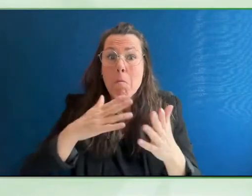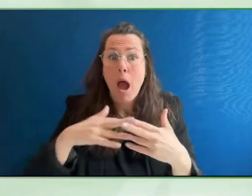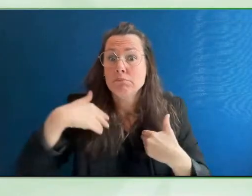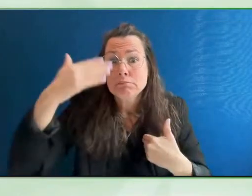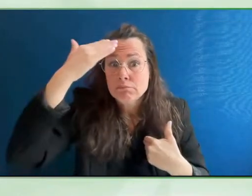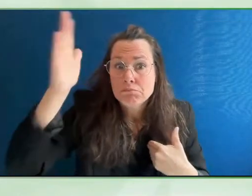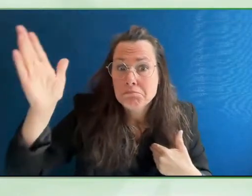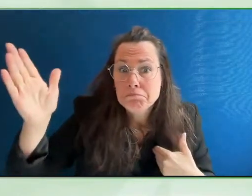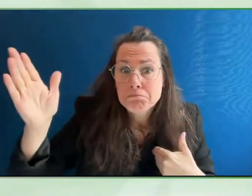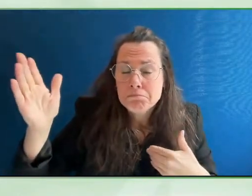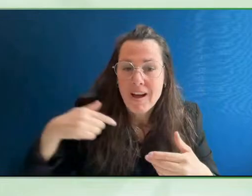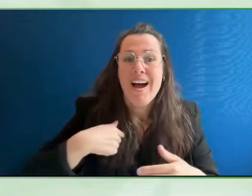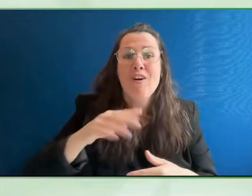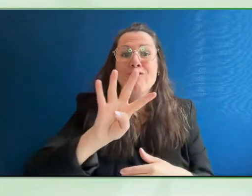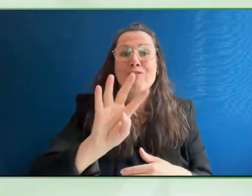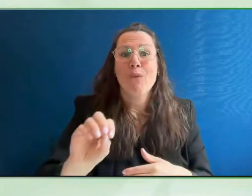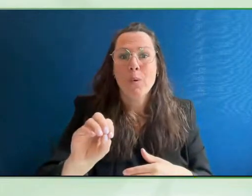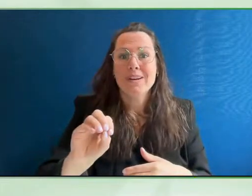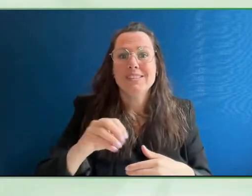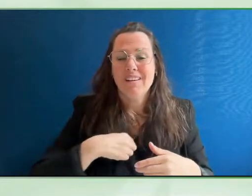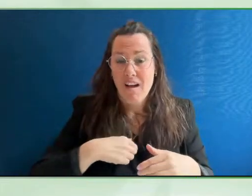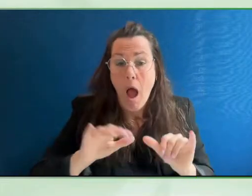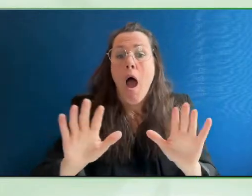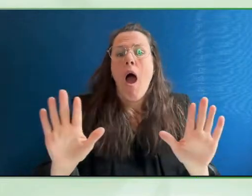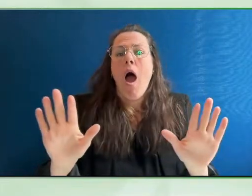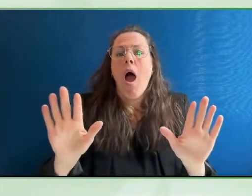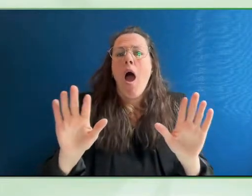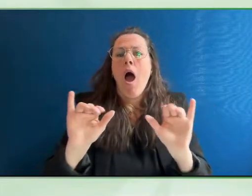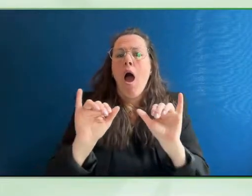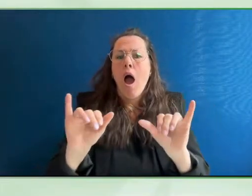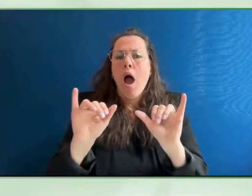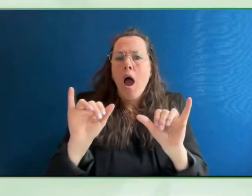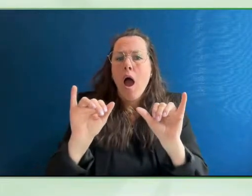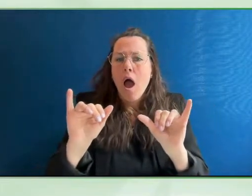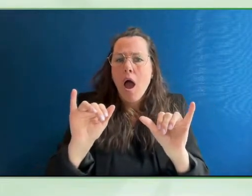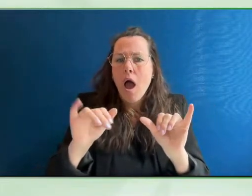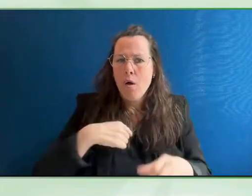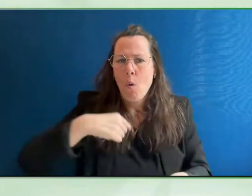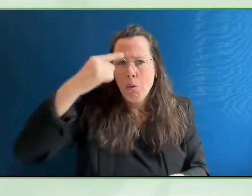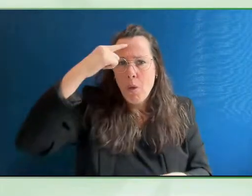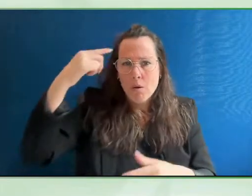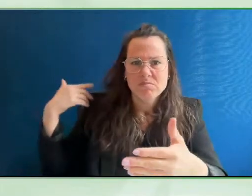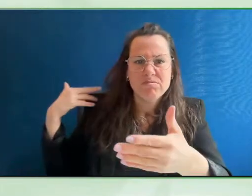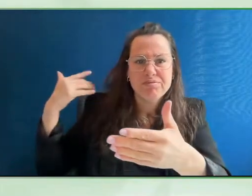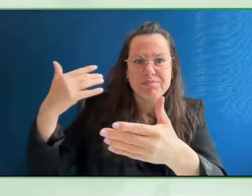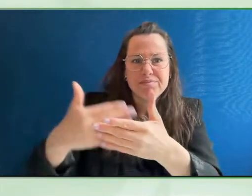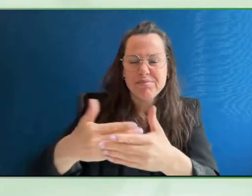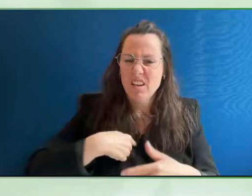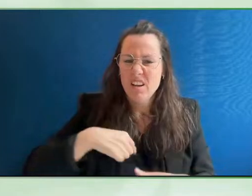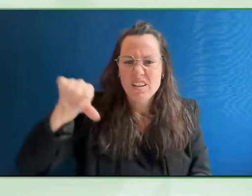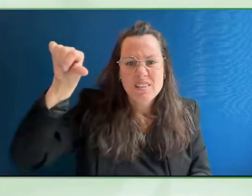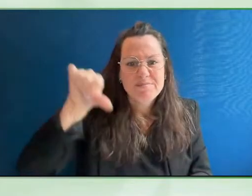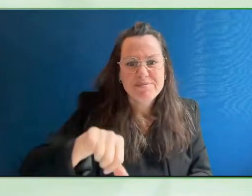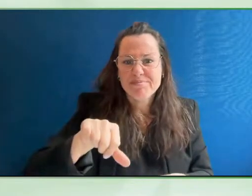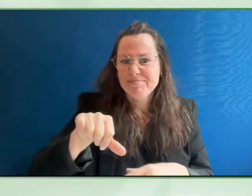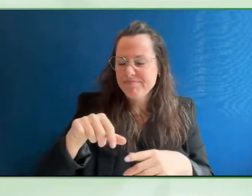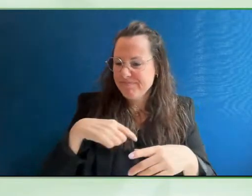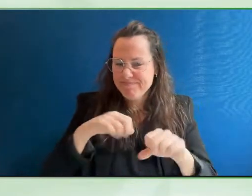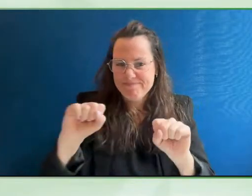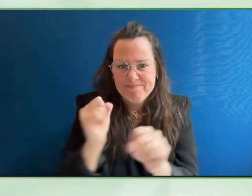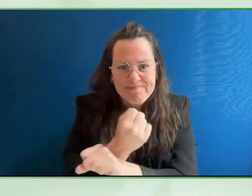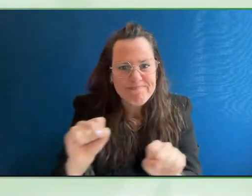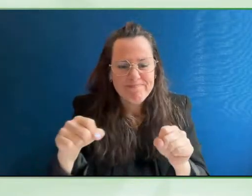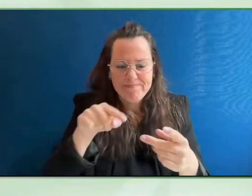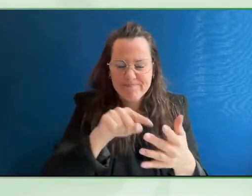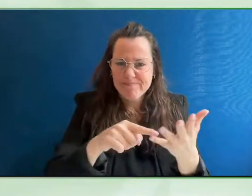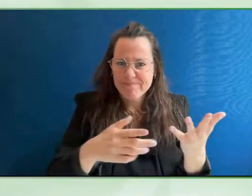what to expect." So these films provide an opportunity for people to have that, like I said, the language, but the language creates an environment.